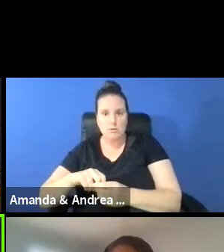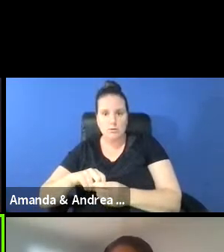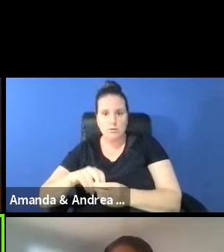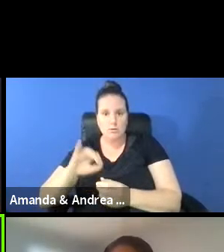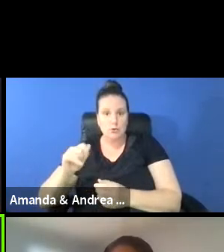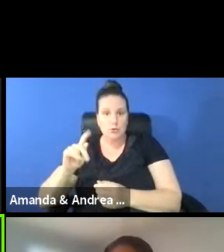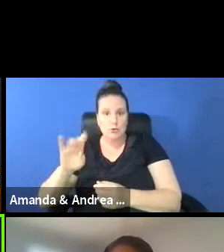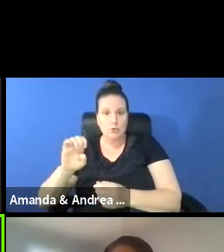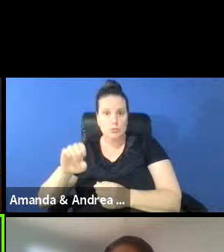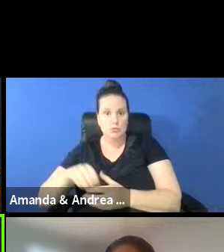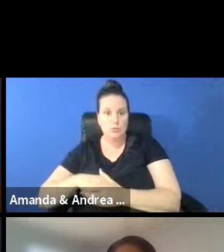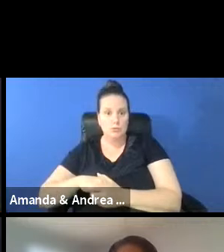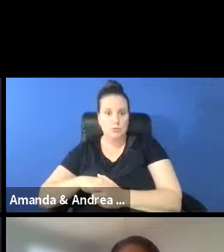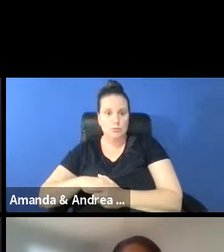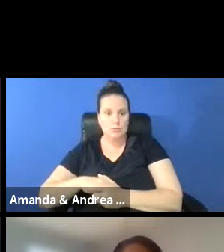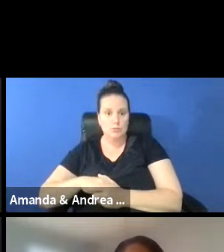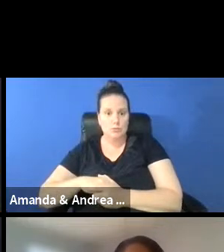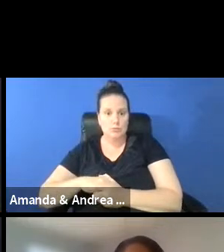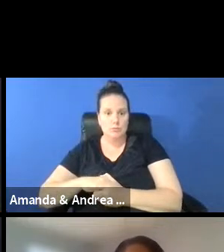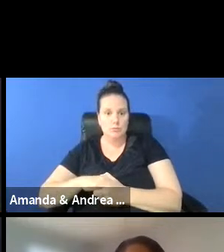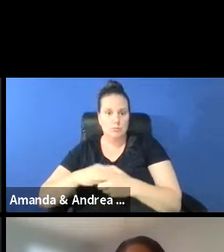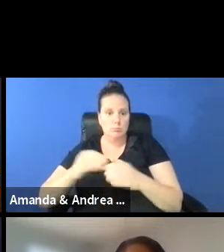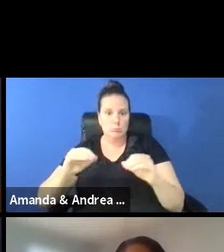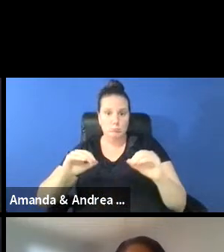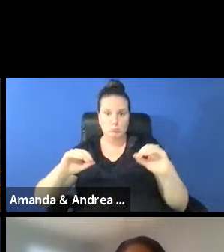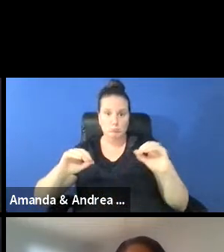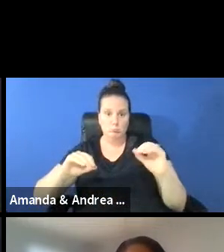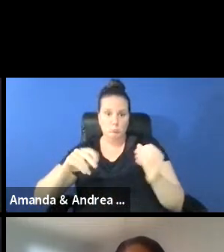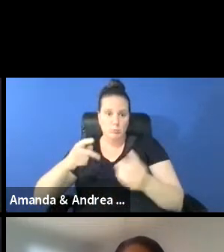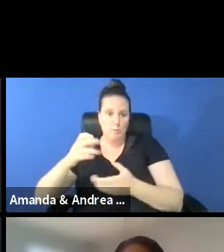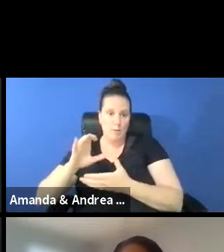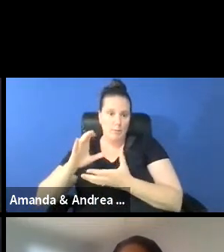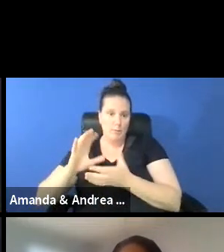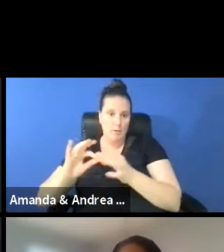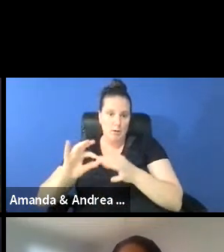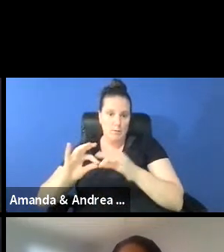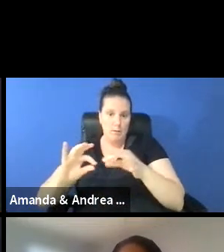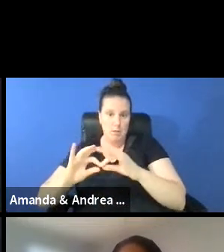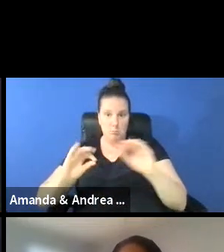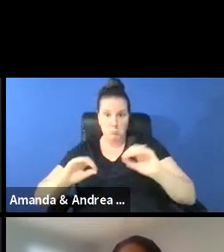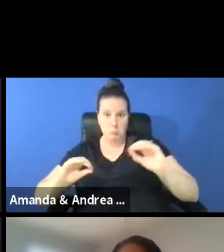Jake? Well, if we don't have public comment, then